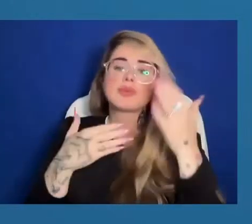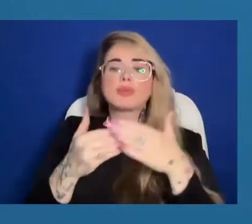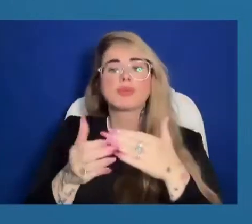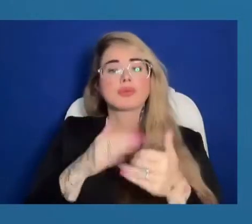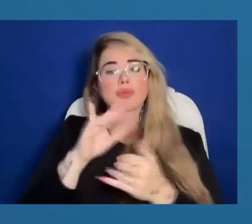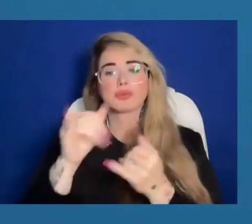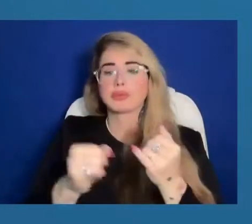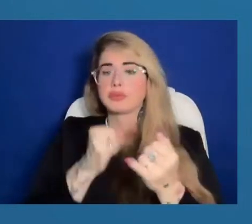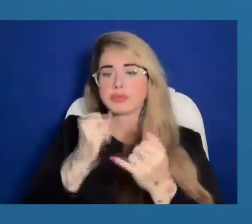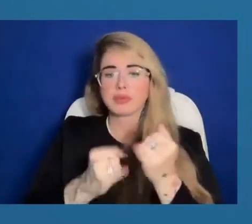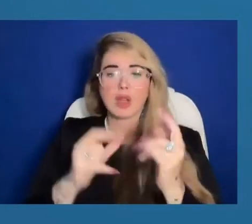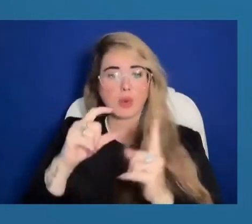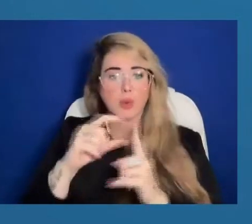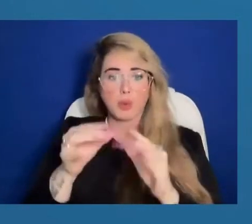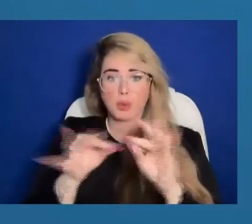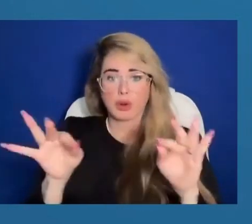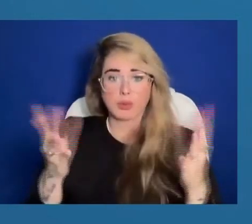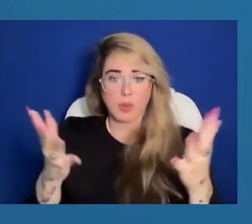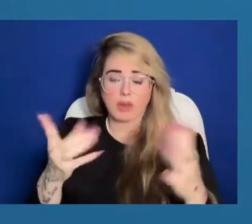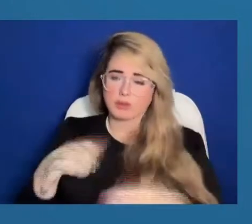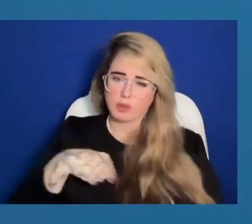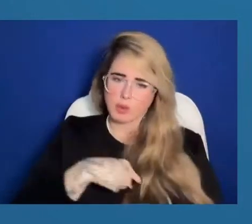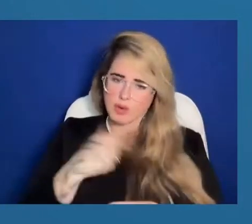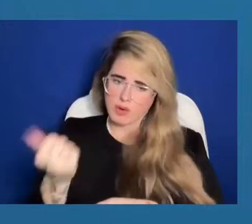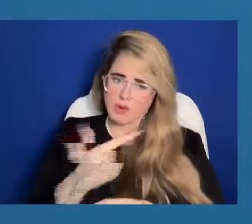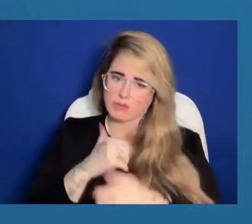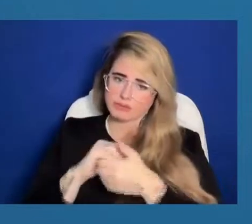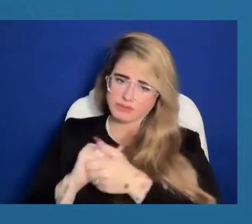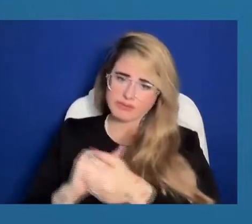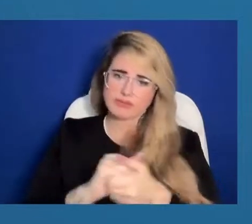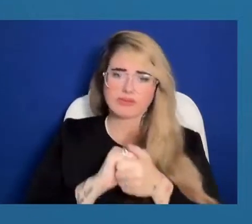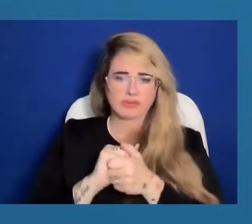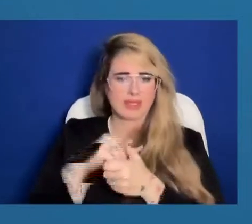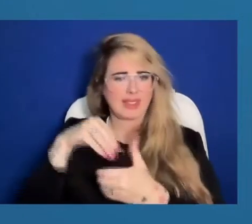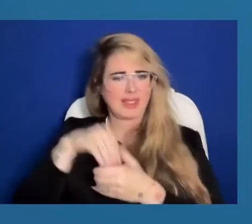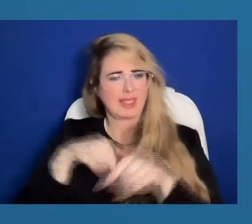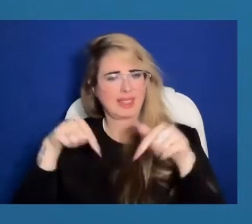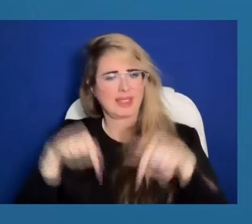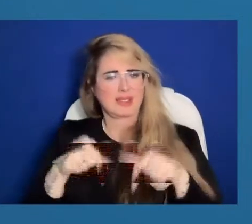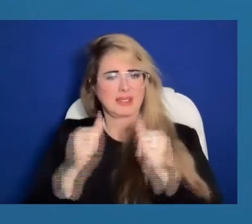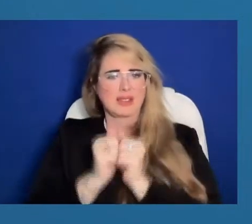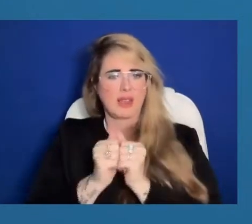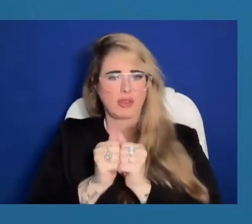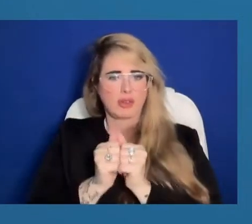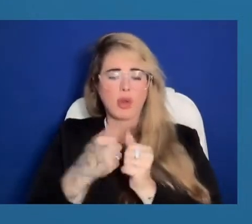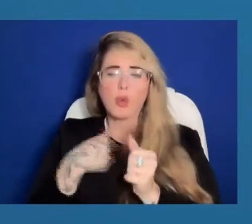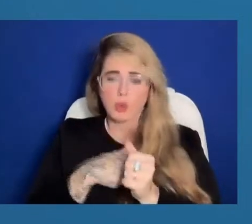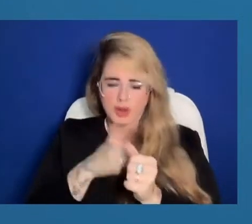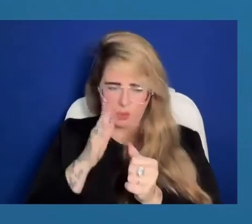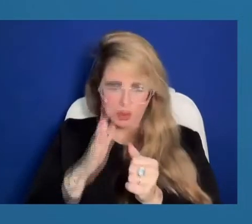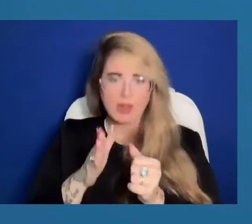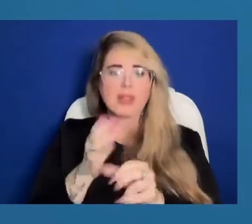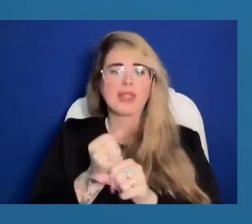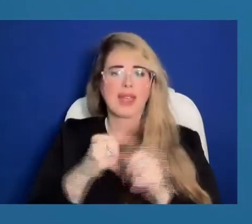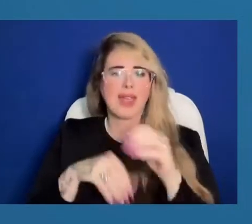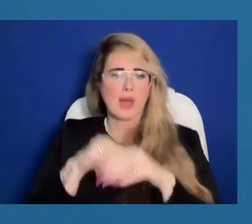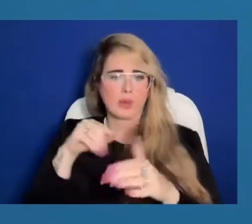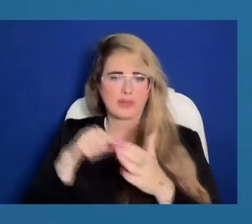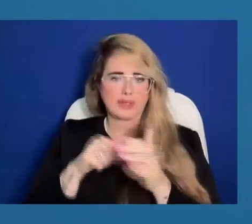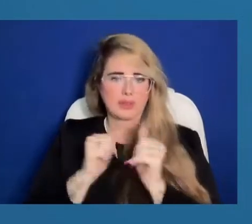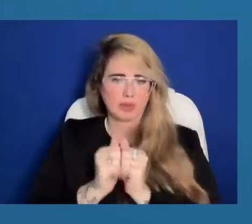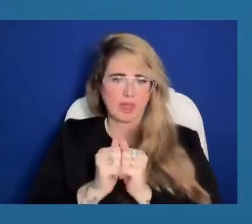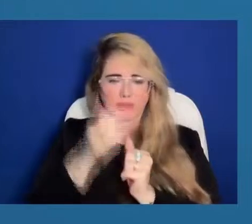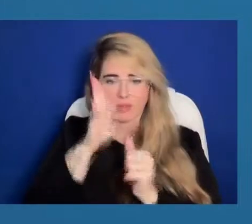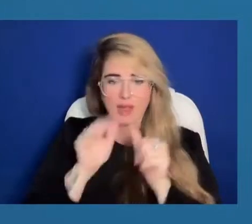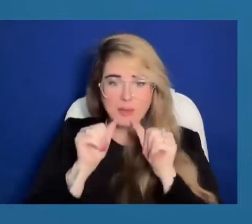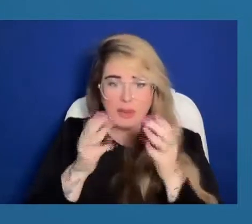is that we were all in this together. And by George, we're going to get out of this together. So God bless you. And thank you,